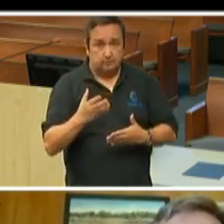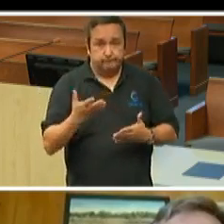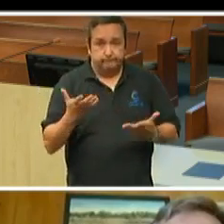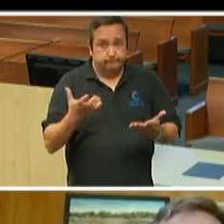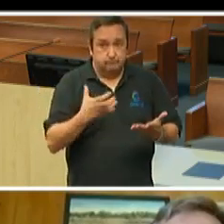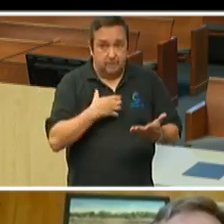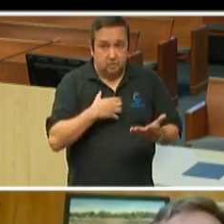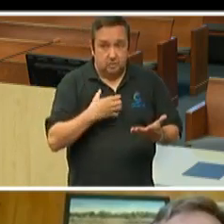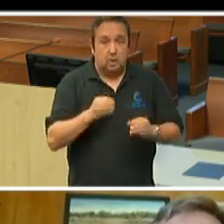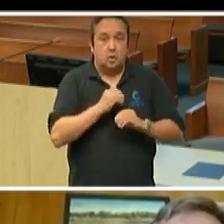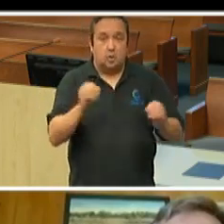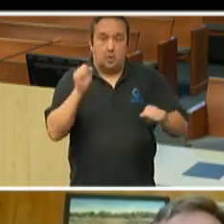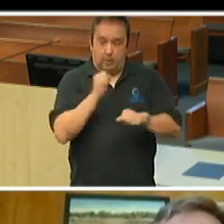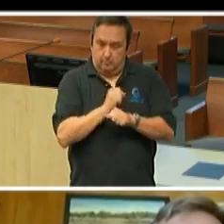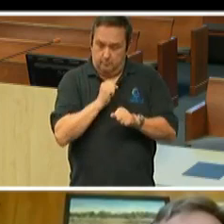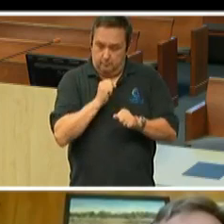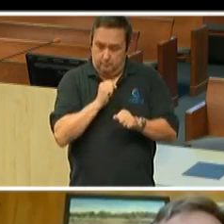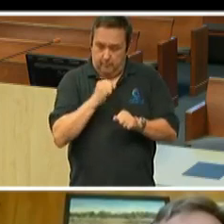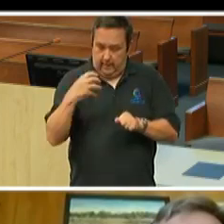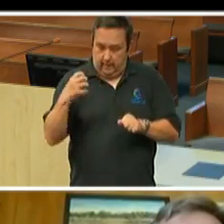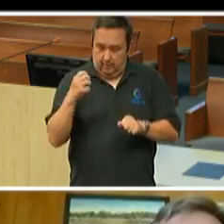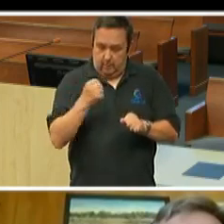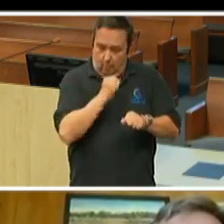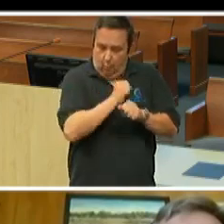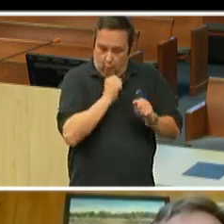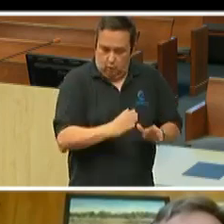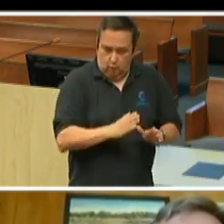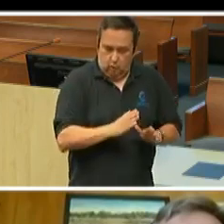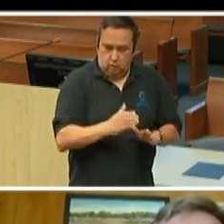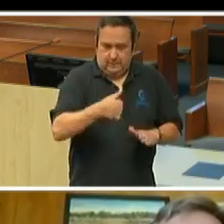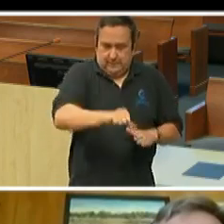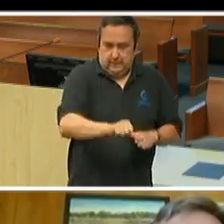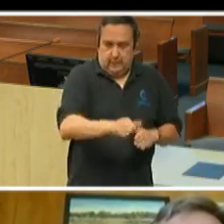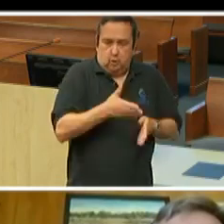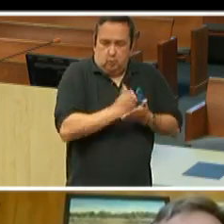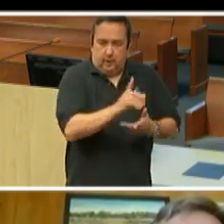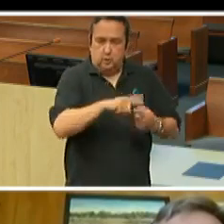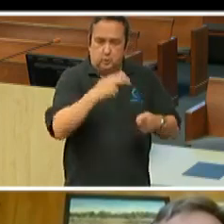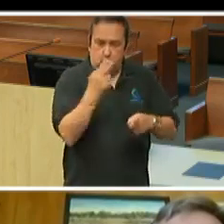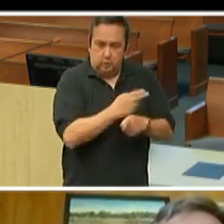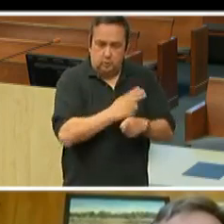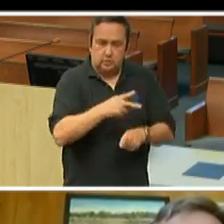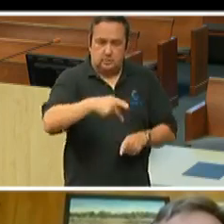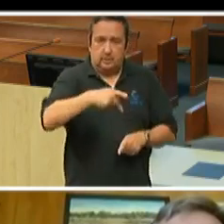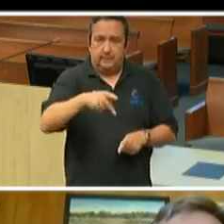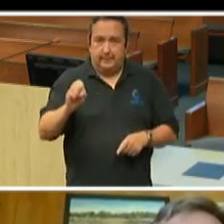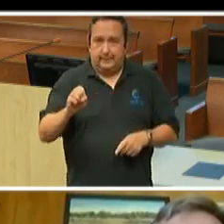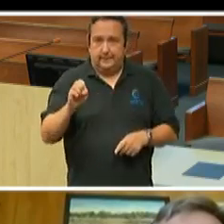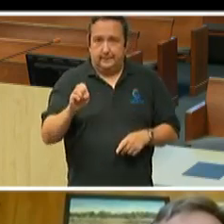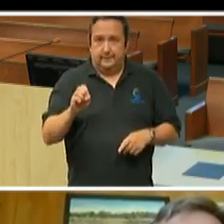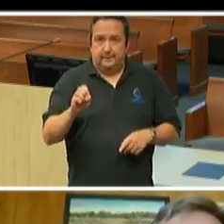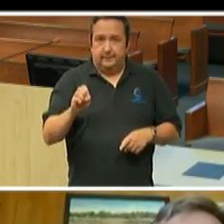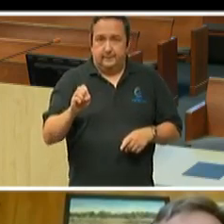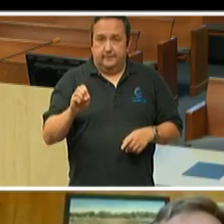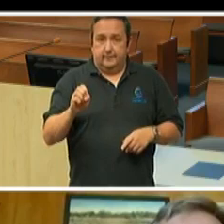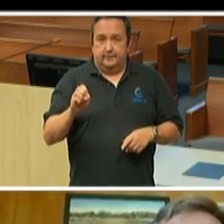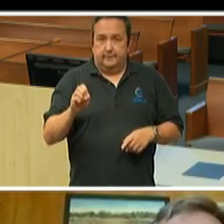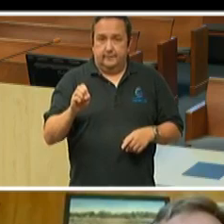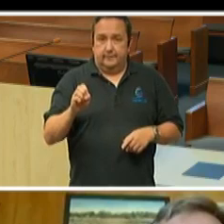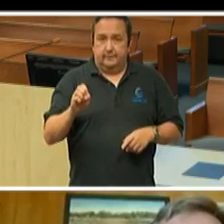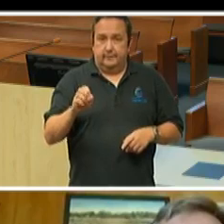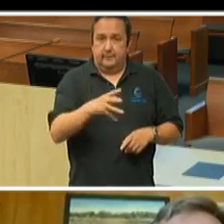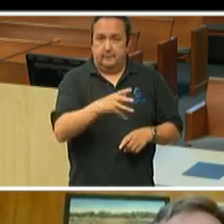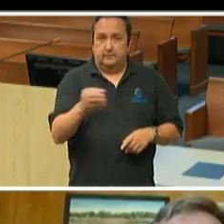employee shall be denied the right to use personal protective gear.